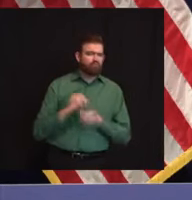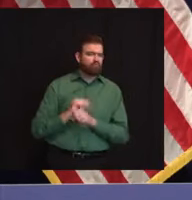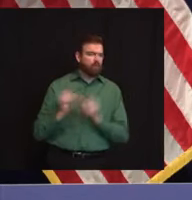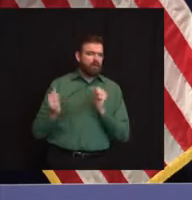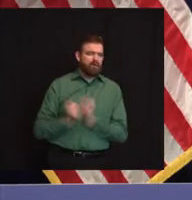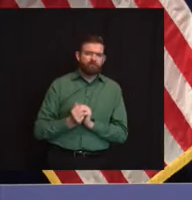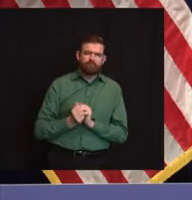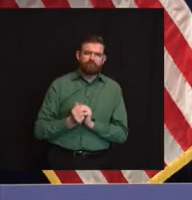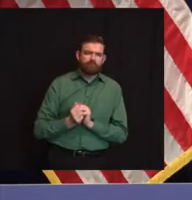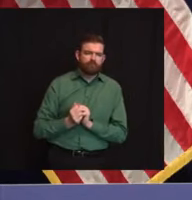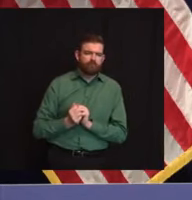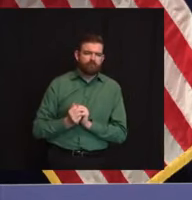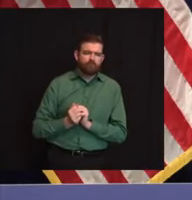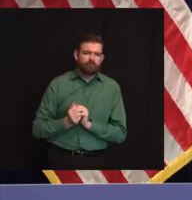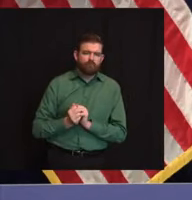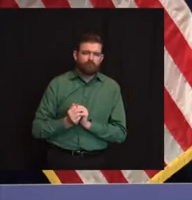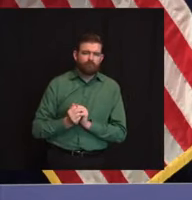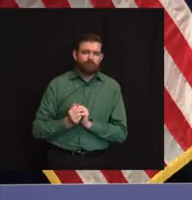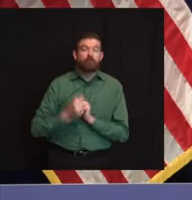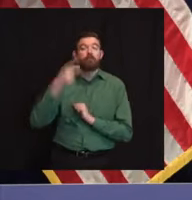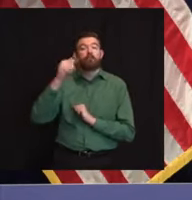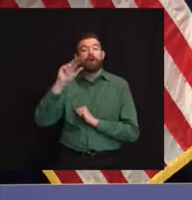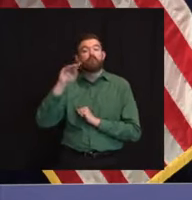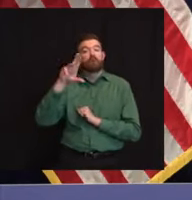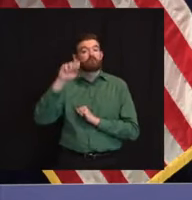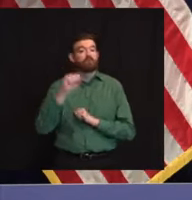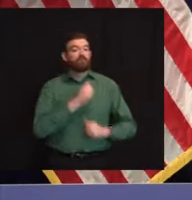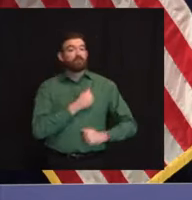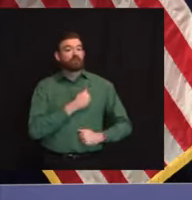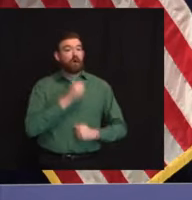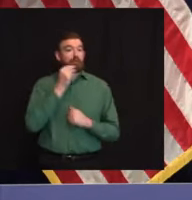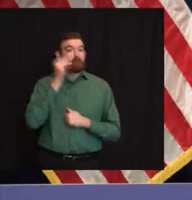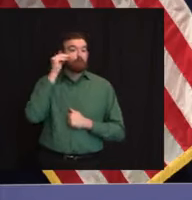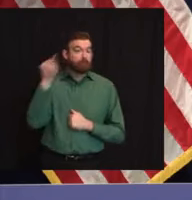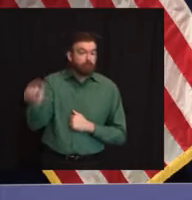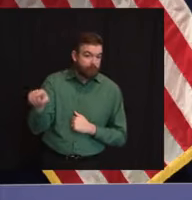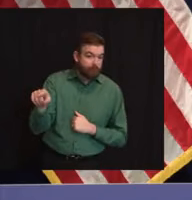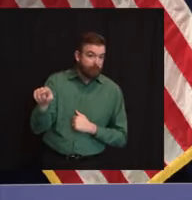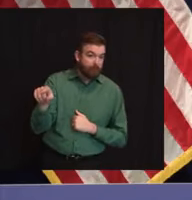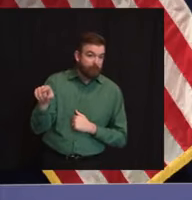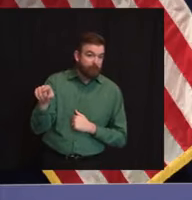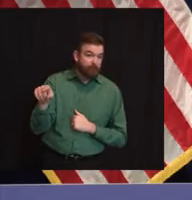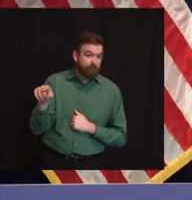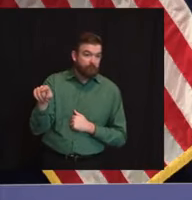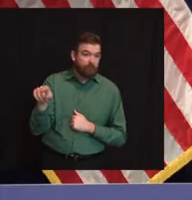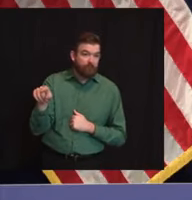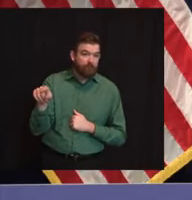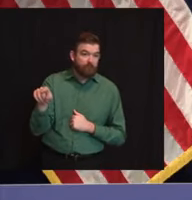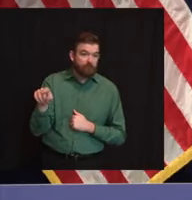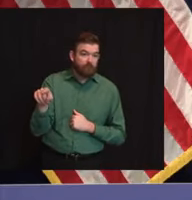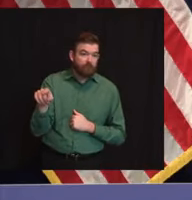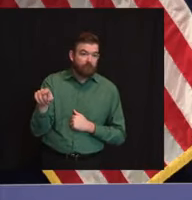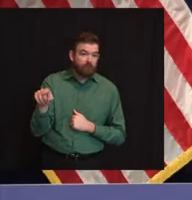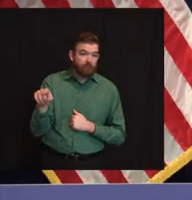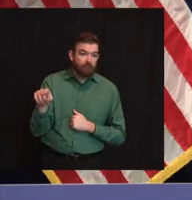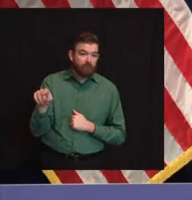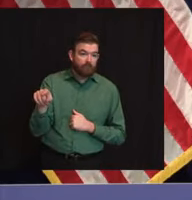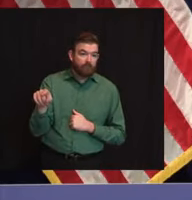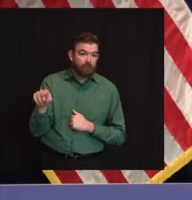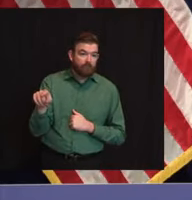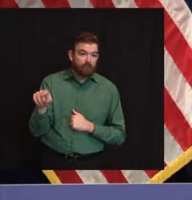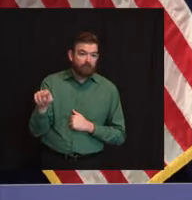you on Paramus in terms of whether or not, again, I don't want to call out a particular facility, but we have to, they're